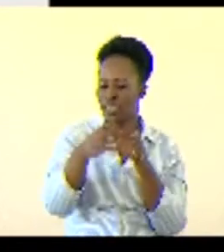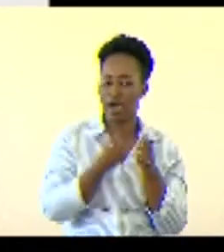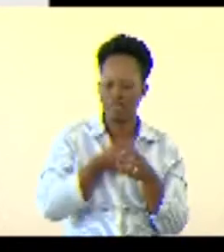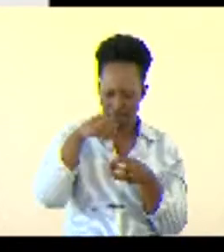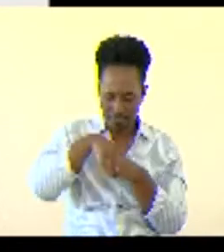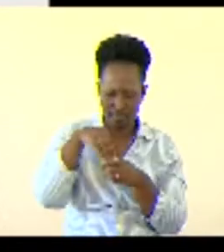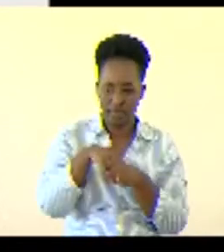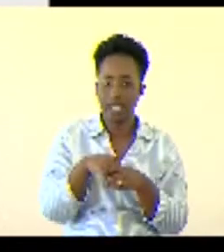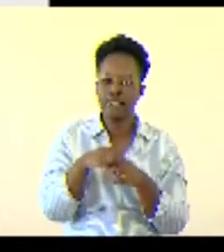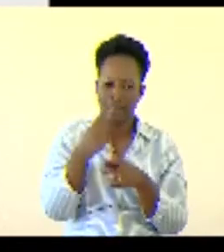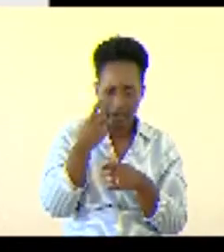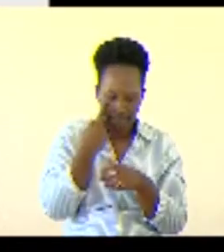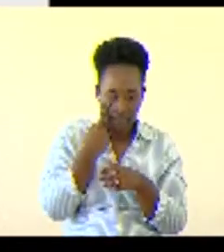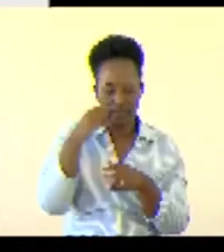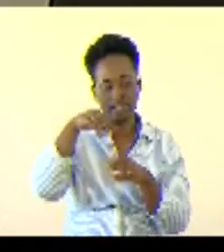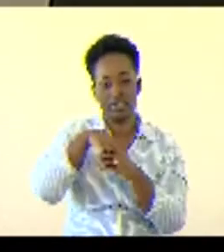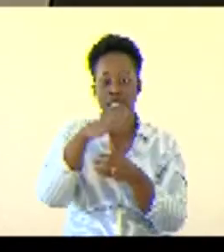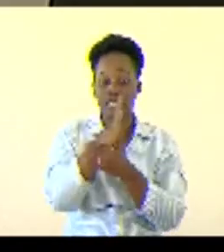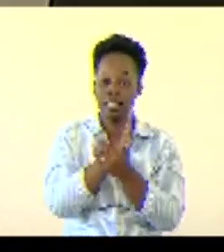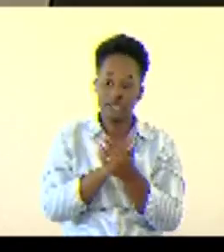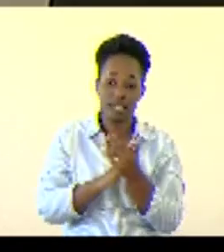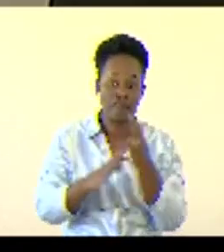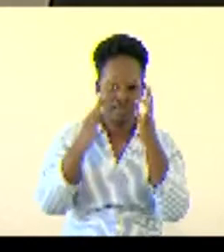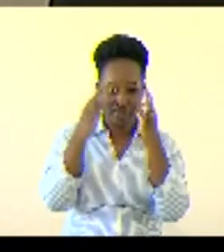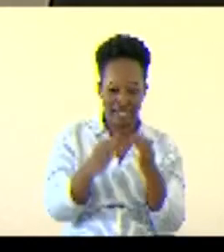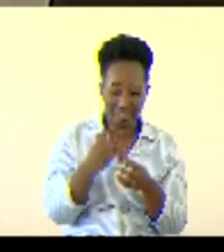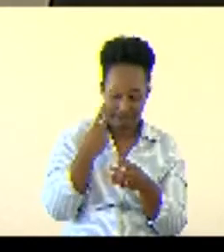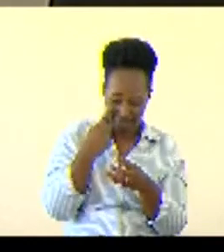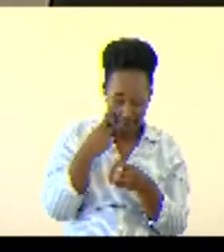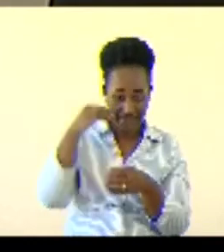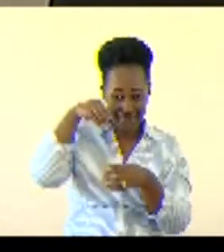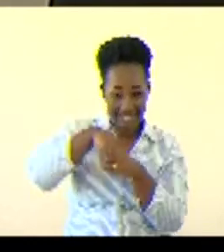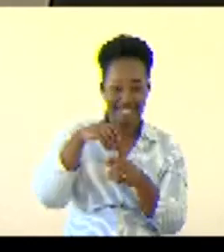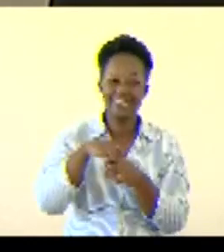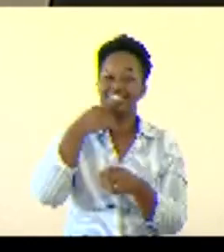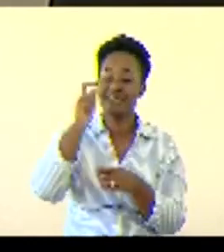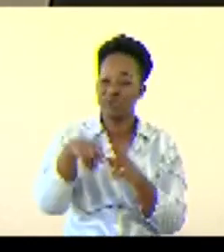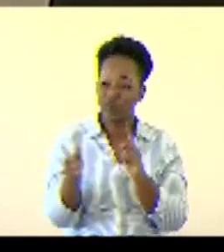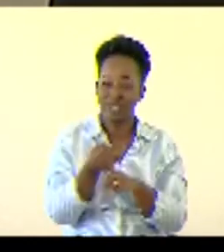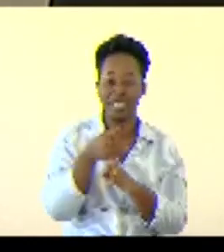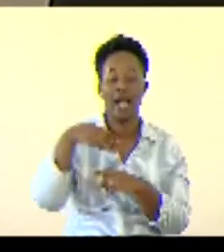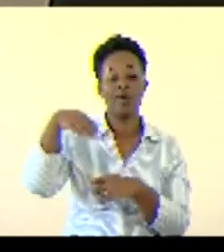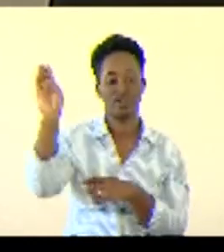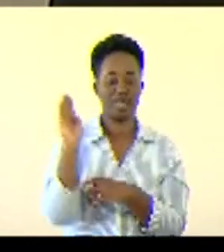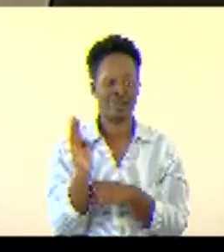inside. There are some substances which are found inside. They need to be taken